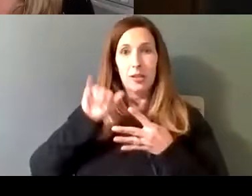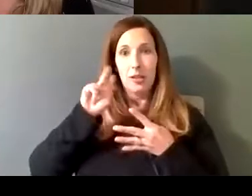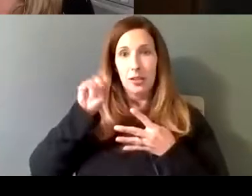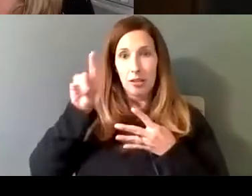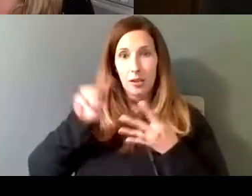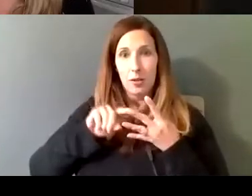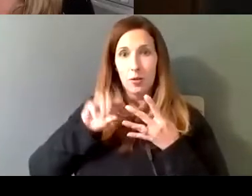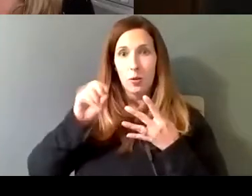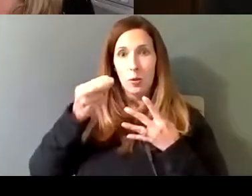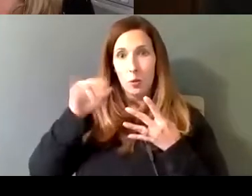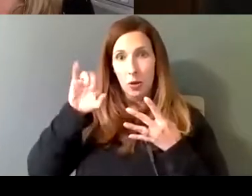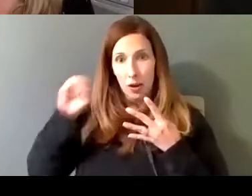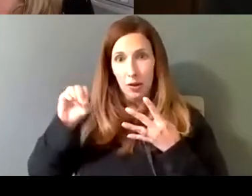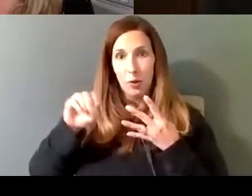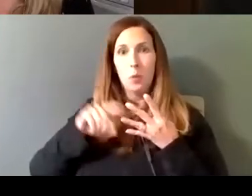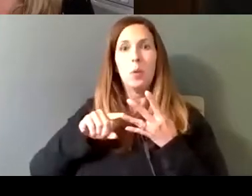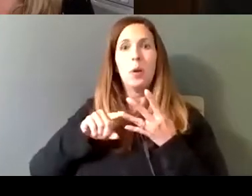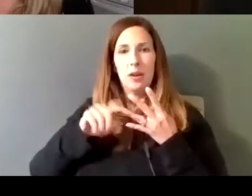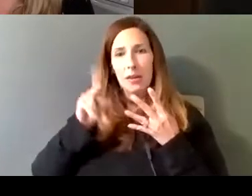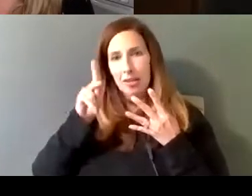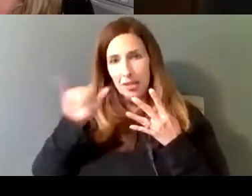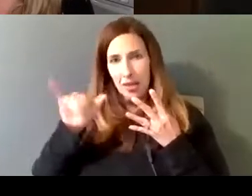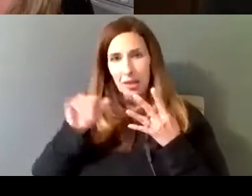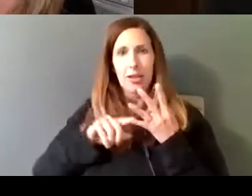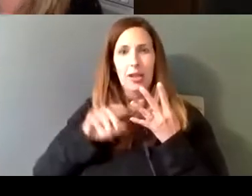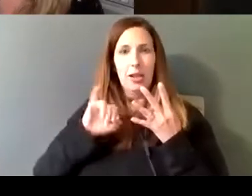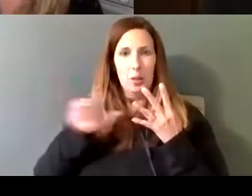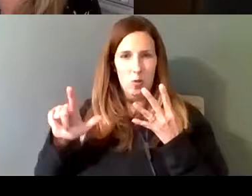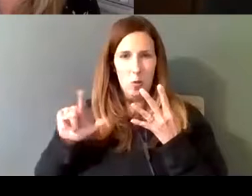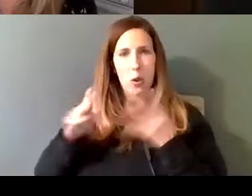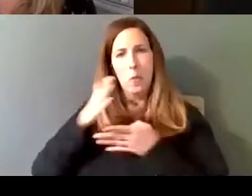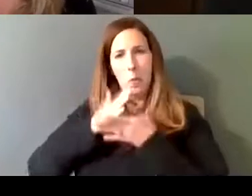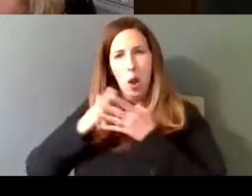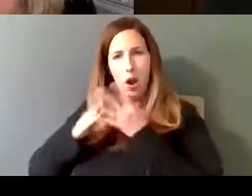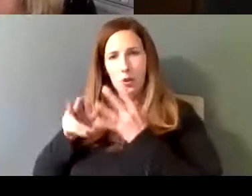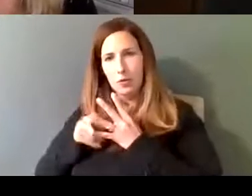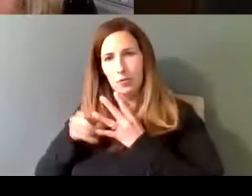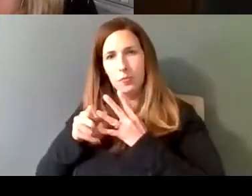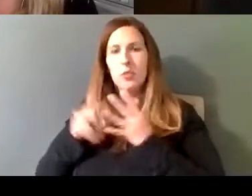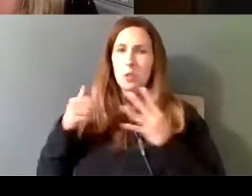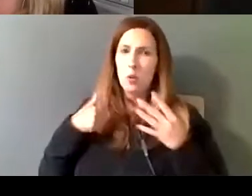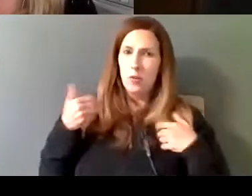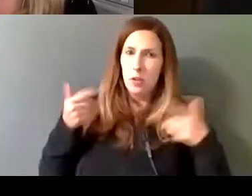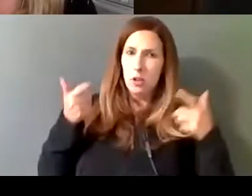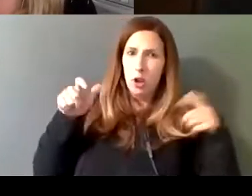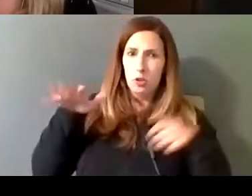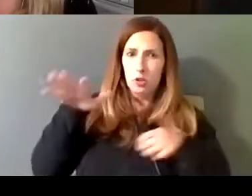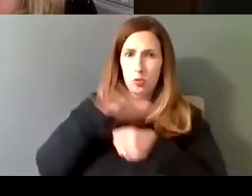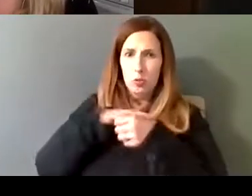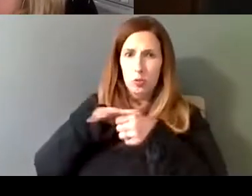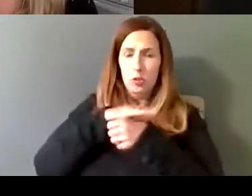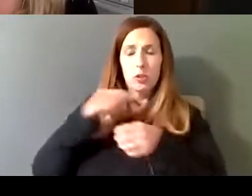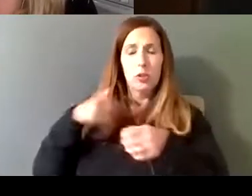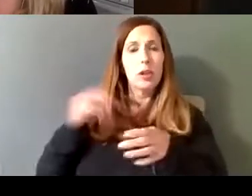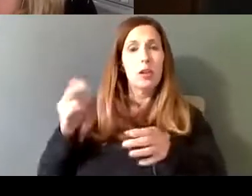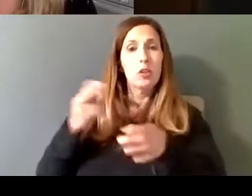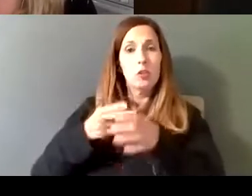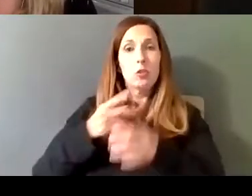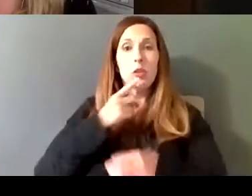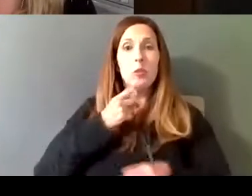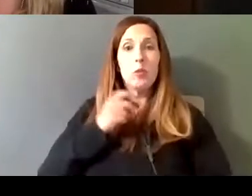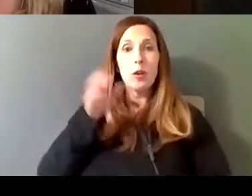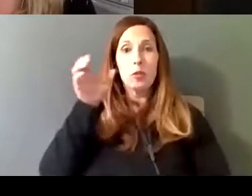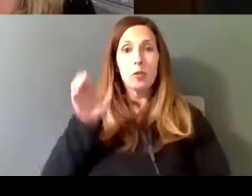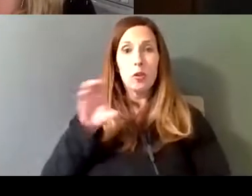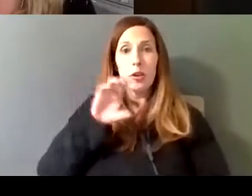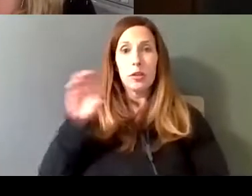of Kentucky, and Illinois. So we have a pretty big region. I joined the Red Cross in spring of 2016,